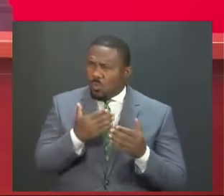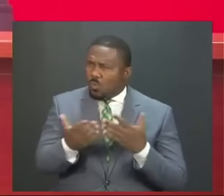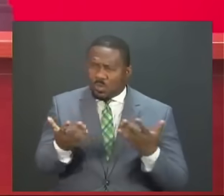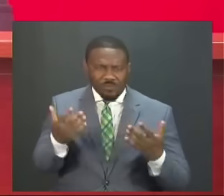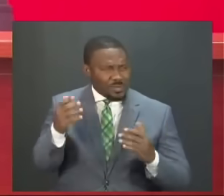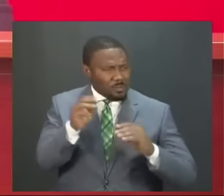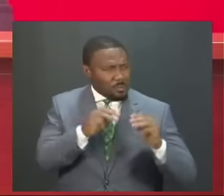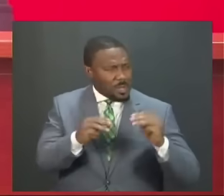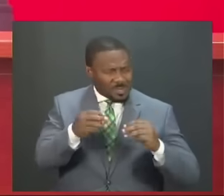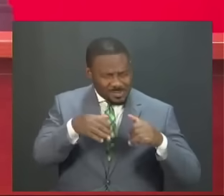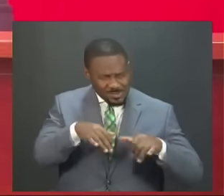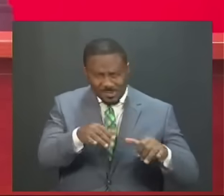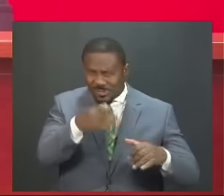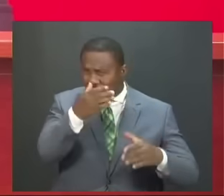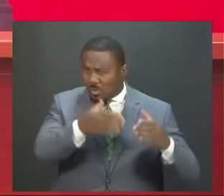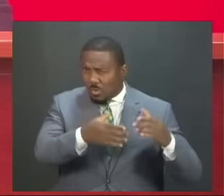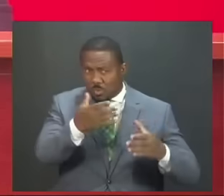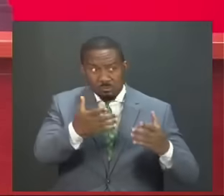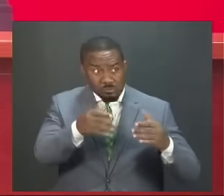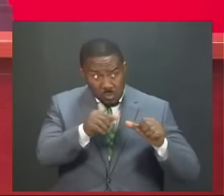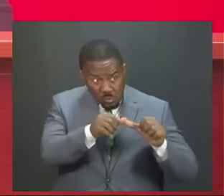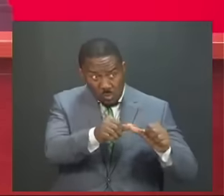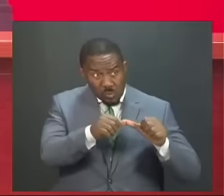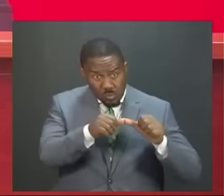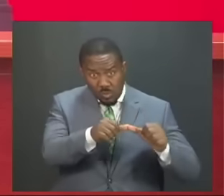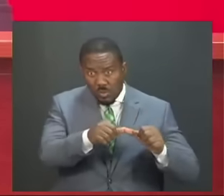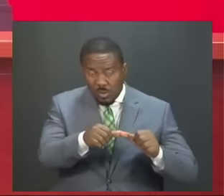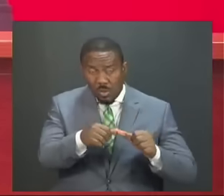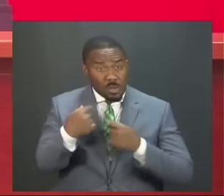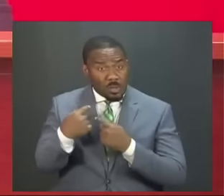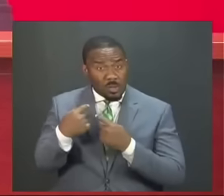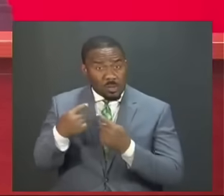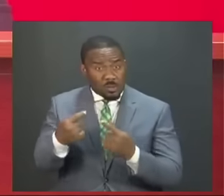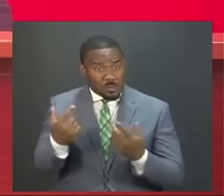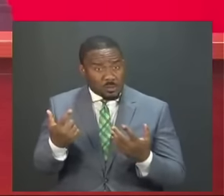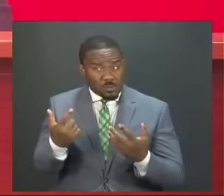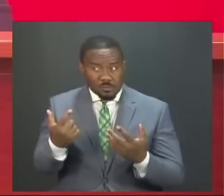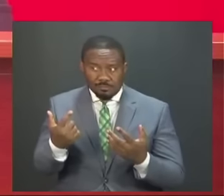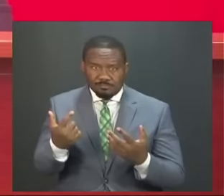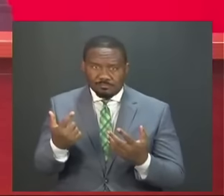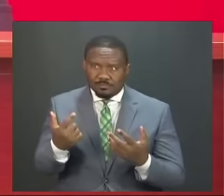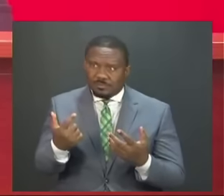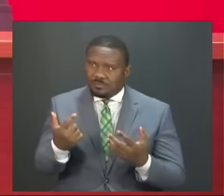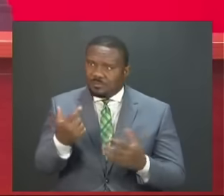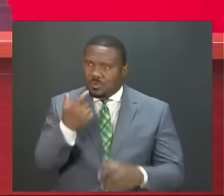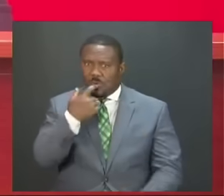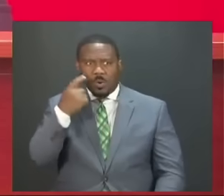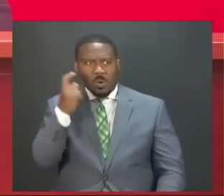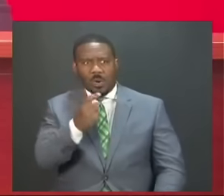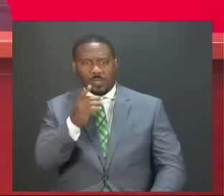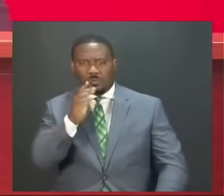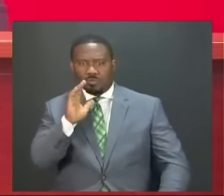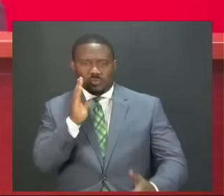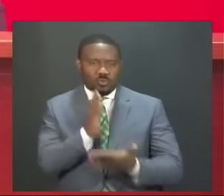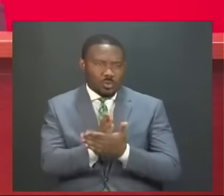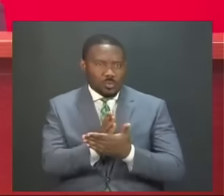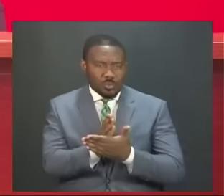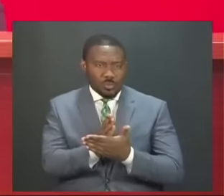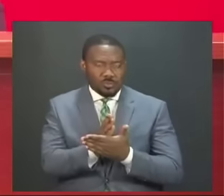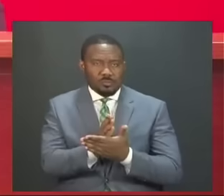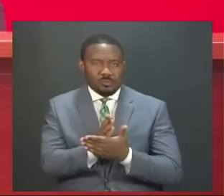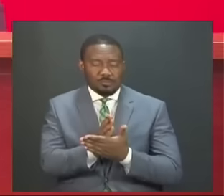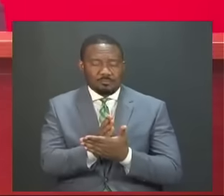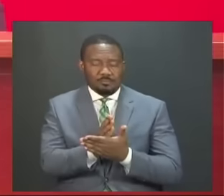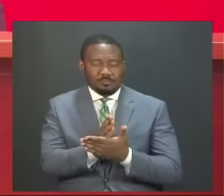them, but until there is an injunctive order, Parliament's